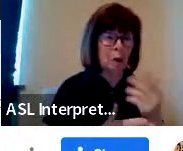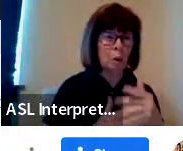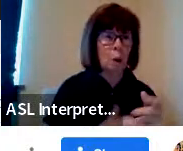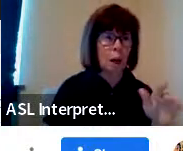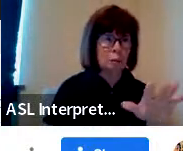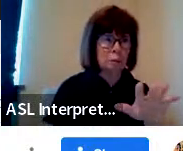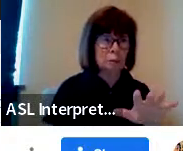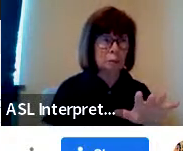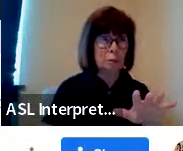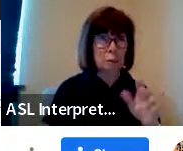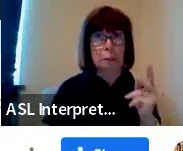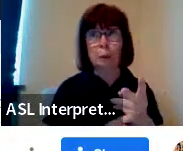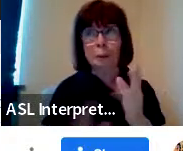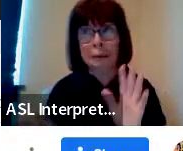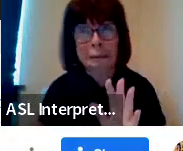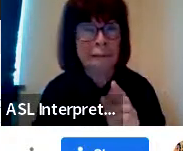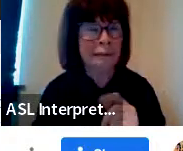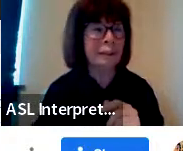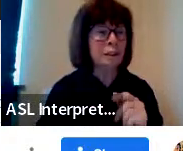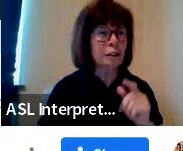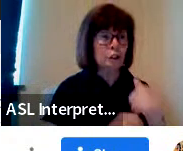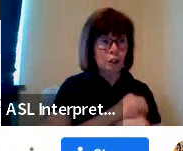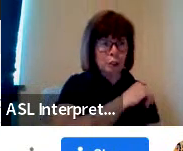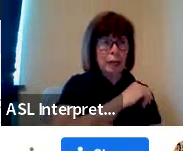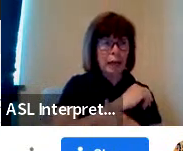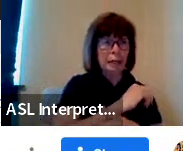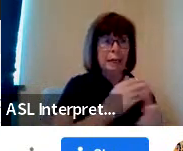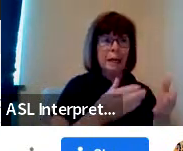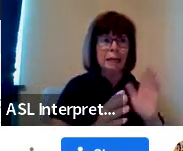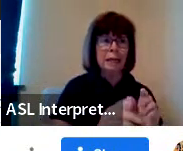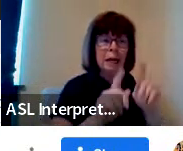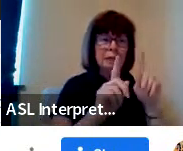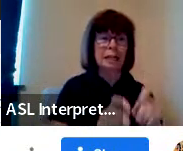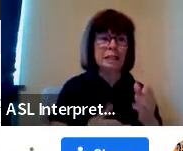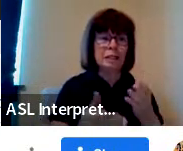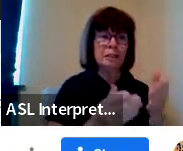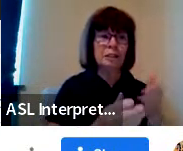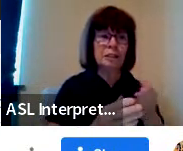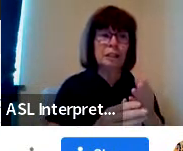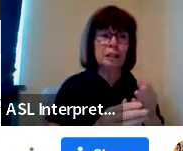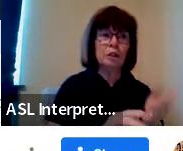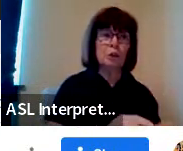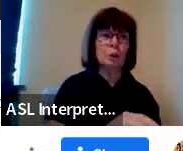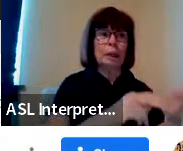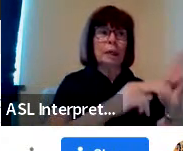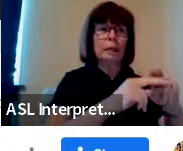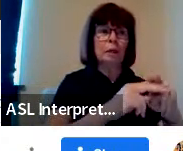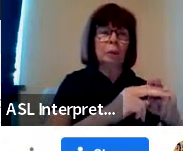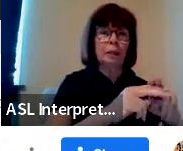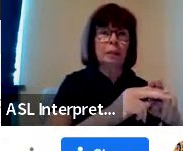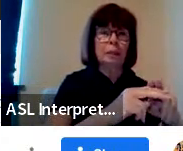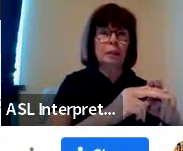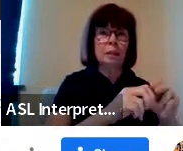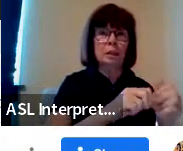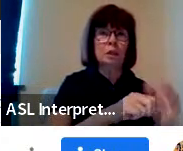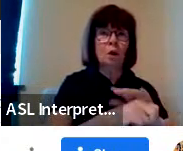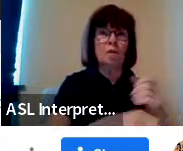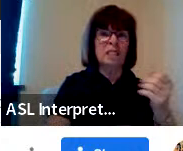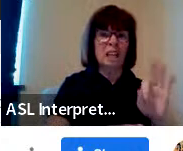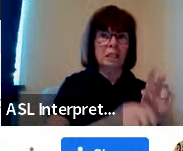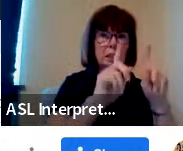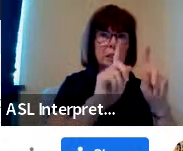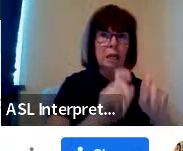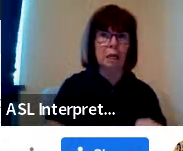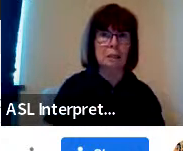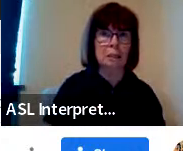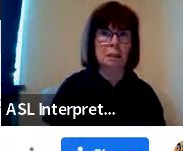2 minutes, should county-led testing services consider to increase COVID-19 testing? And then if you want to comment on the other one,